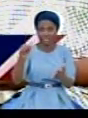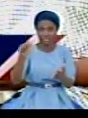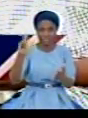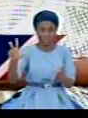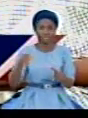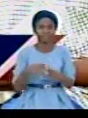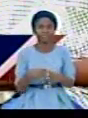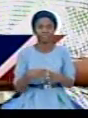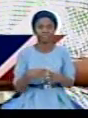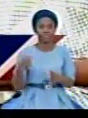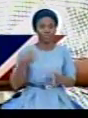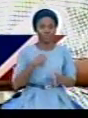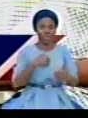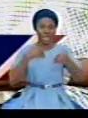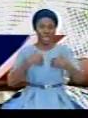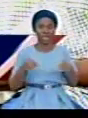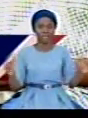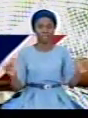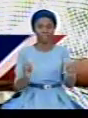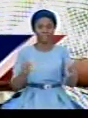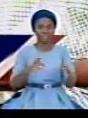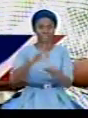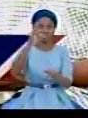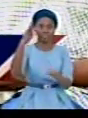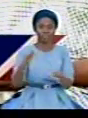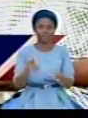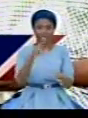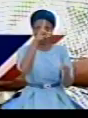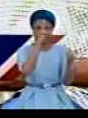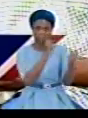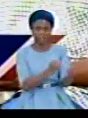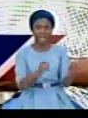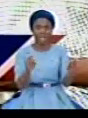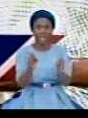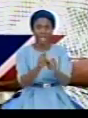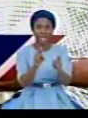of faith, according as, tell me,